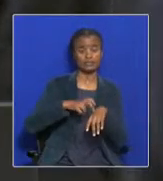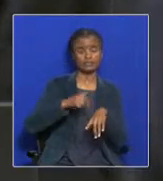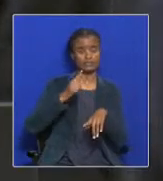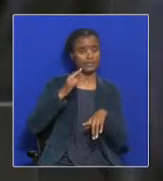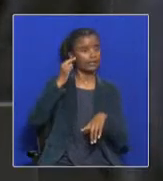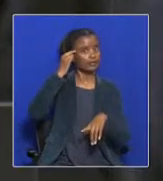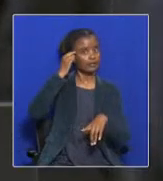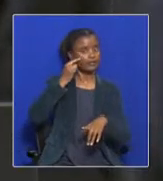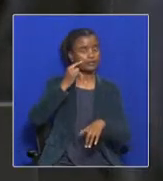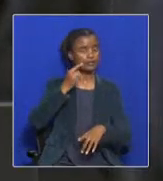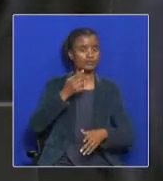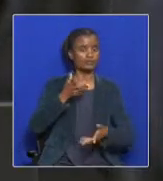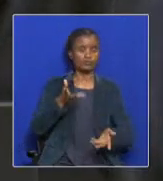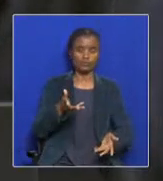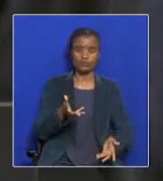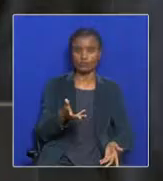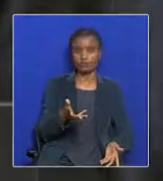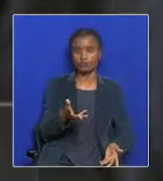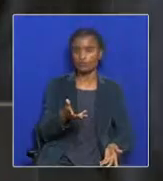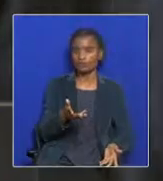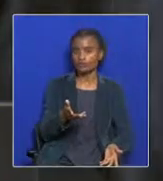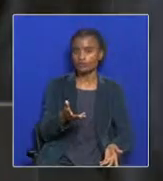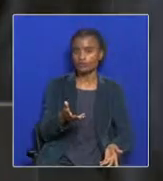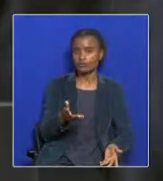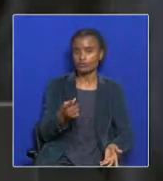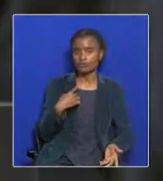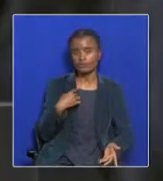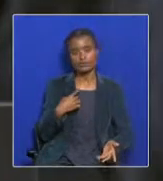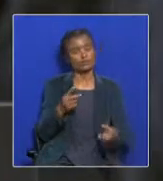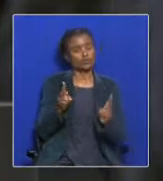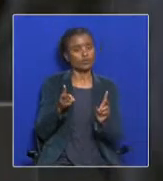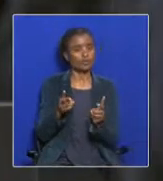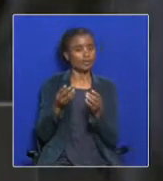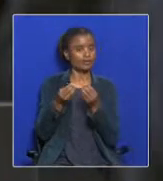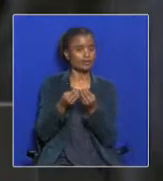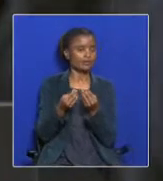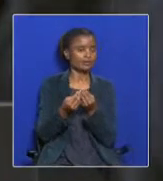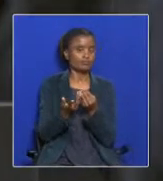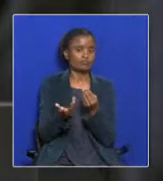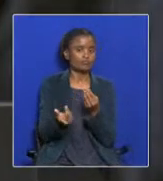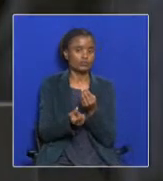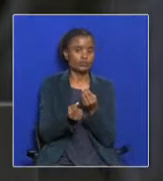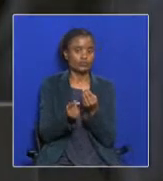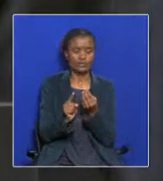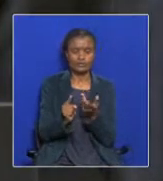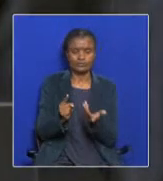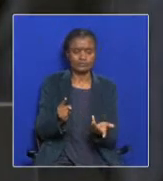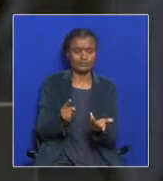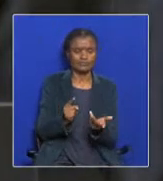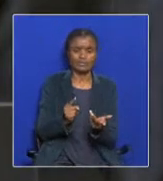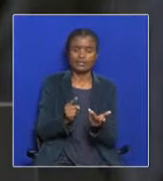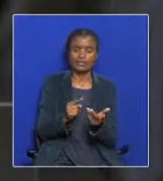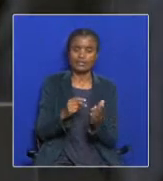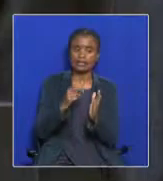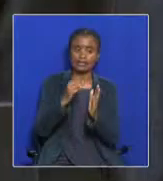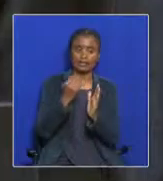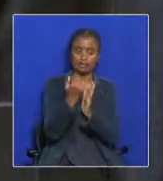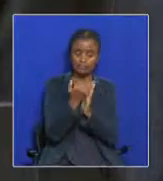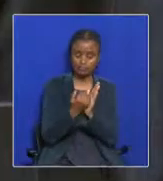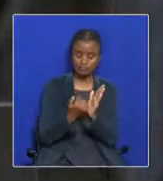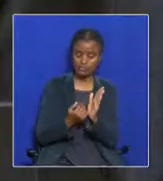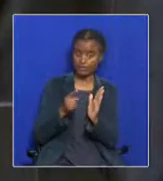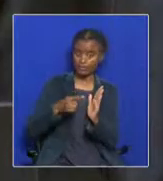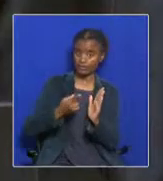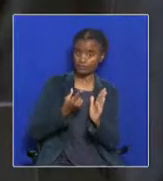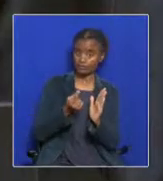have thought about it. The logical thing must be, well, then there's no point in having this requirement. We might as well do away with it. Or,